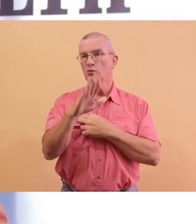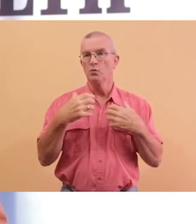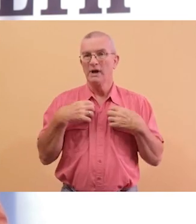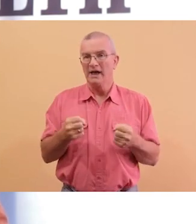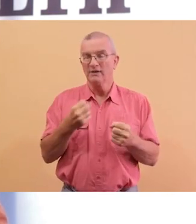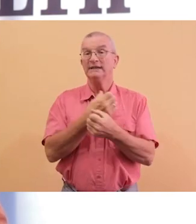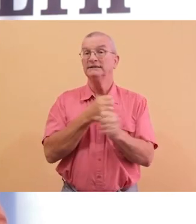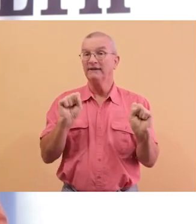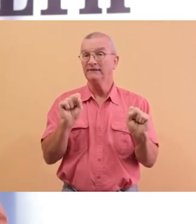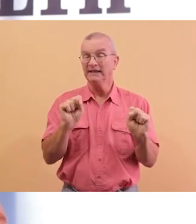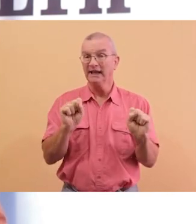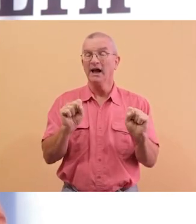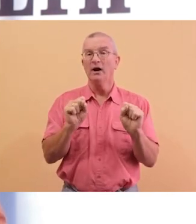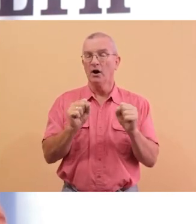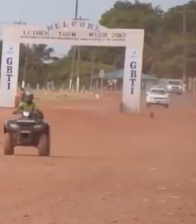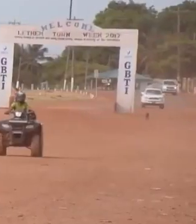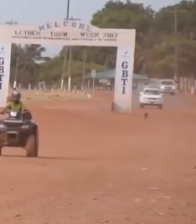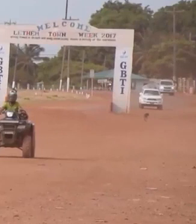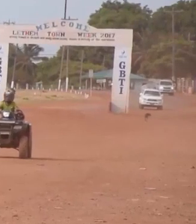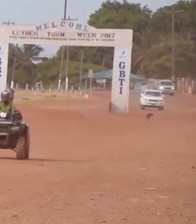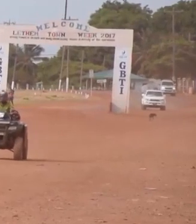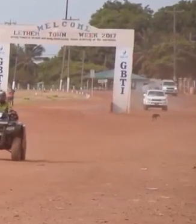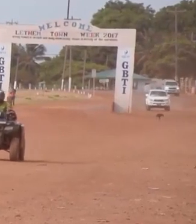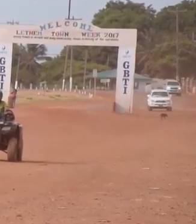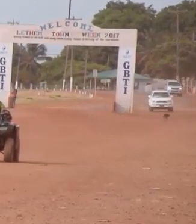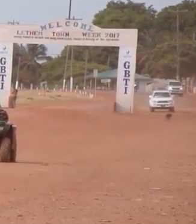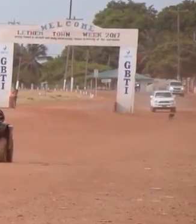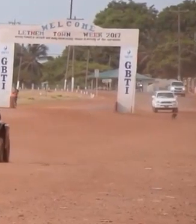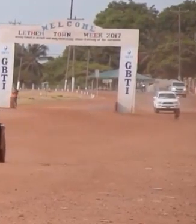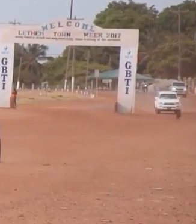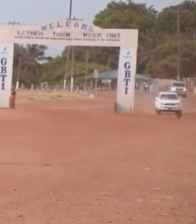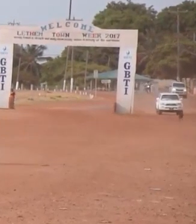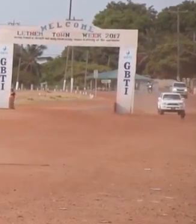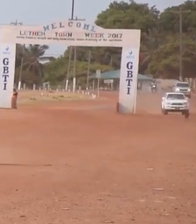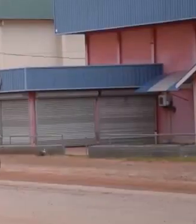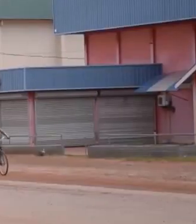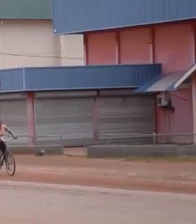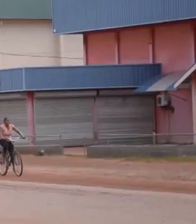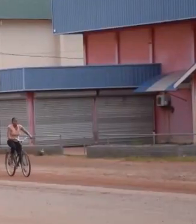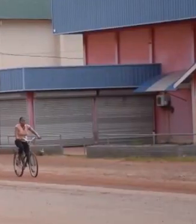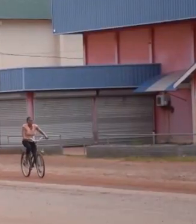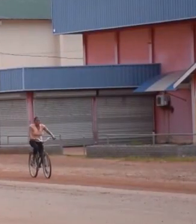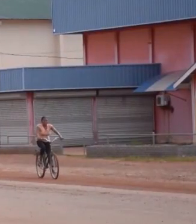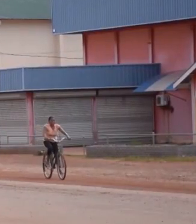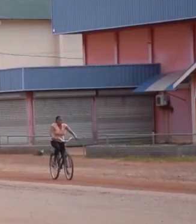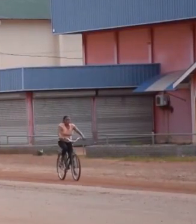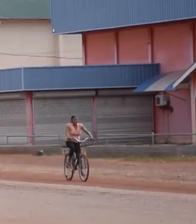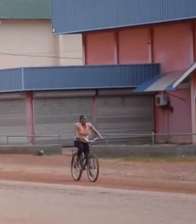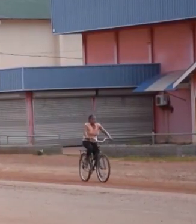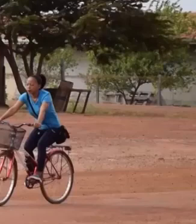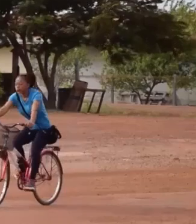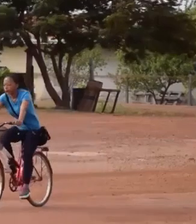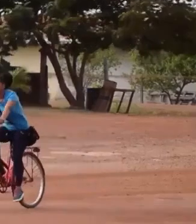health and safety are at risk. The chief medical officer also said persons need to keep following the safety guidelines and only leave